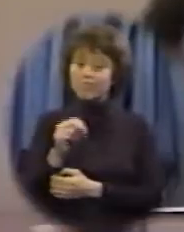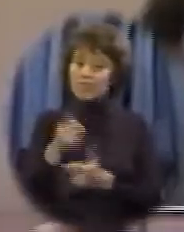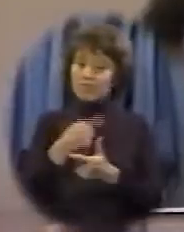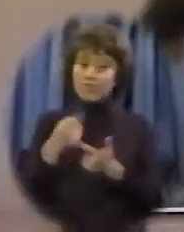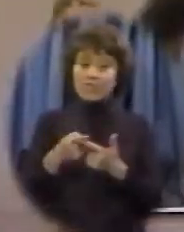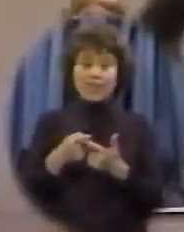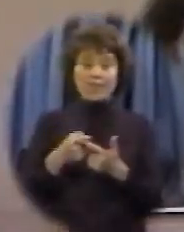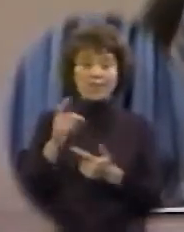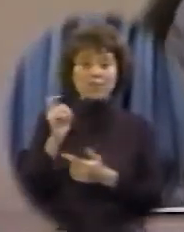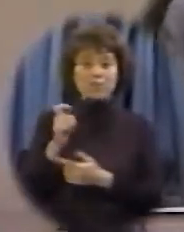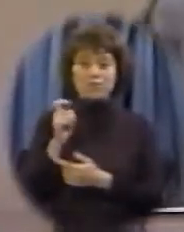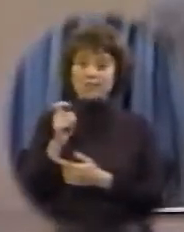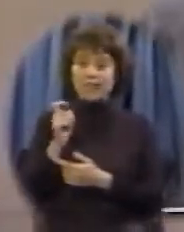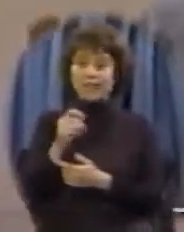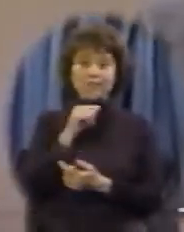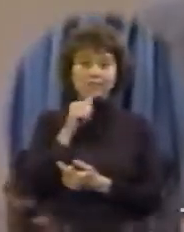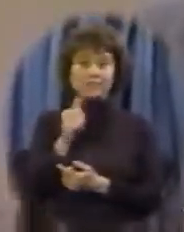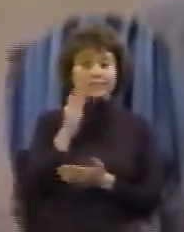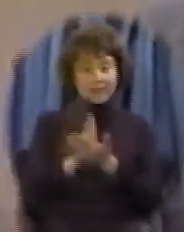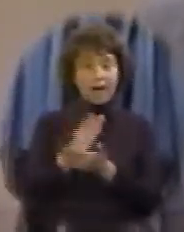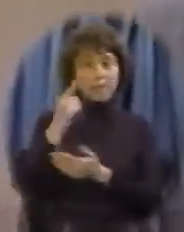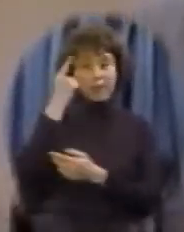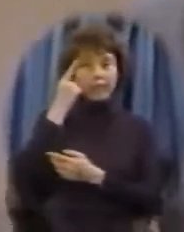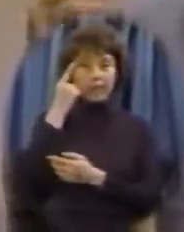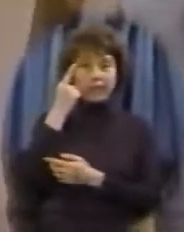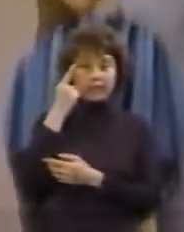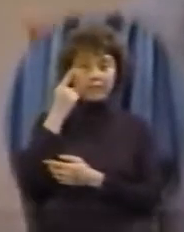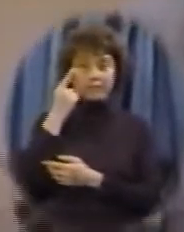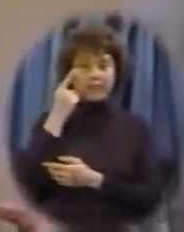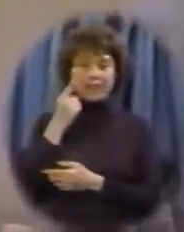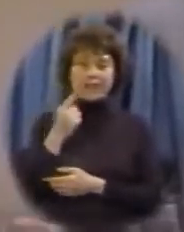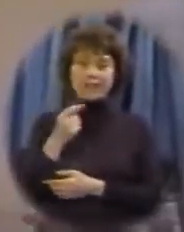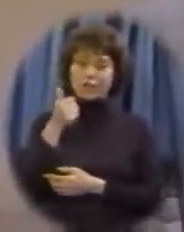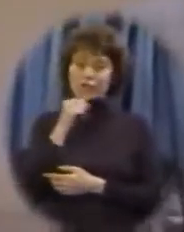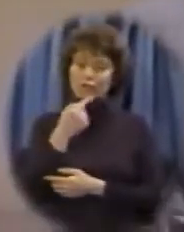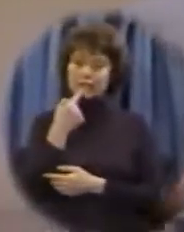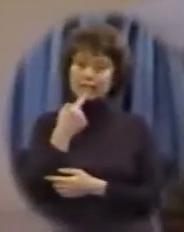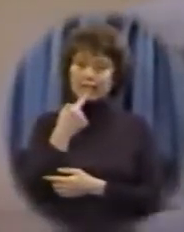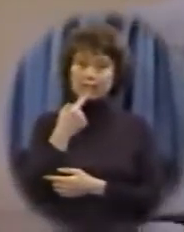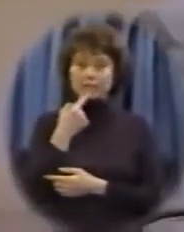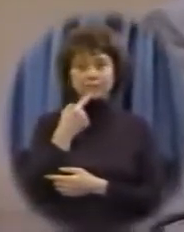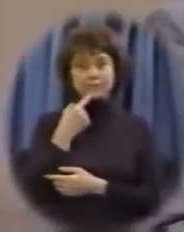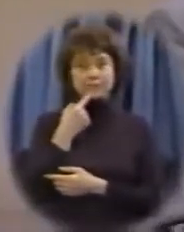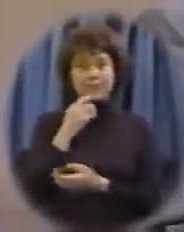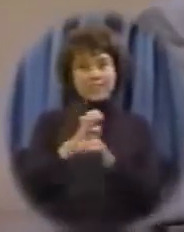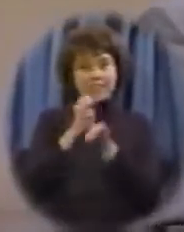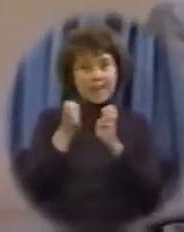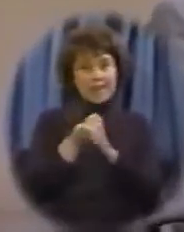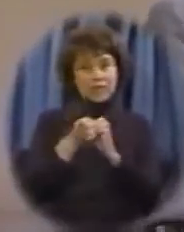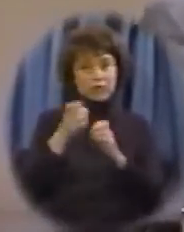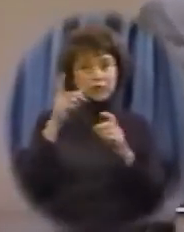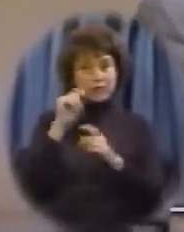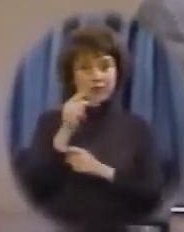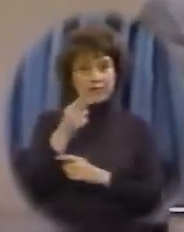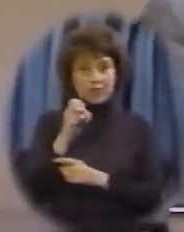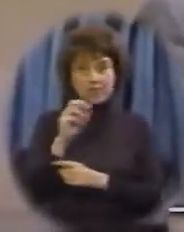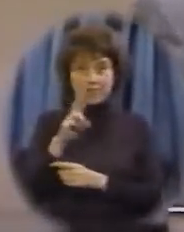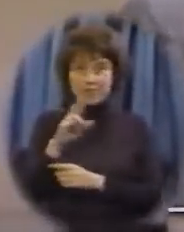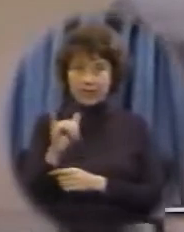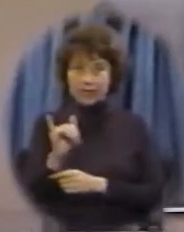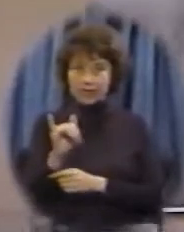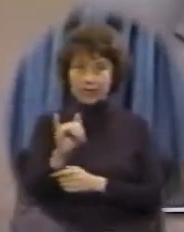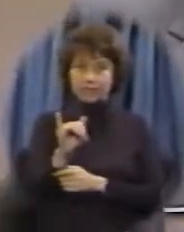Yeah. To believe that, the story of evolution, she said, the evolution theory, that's the most up-to-date